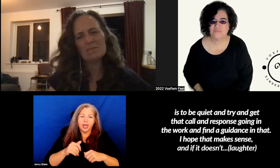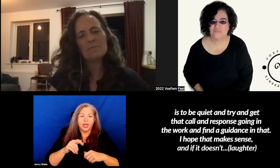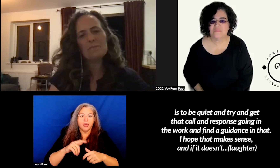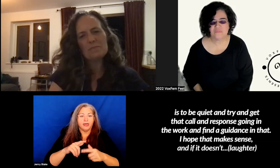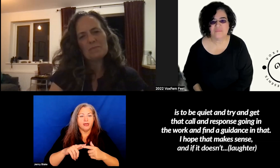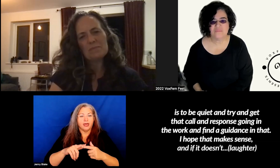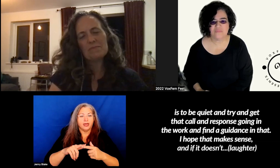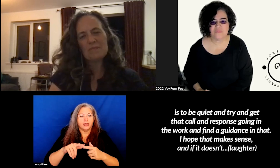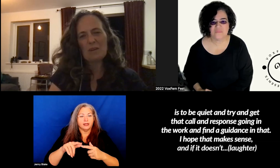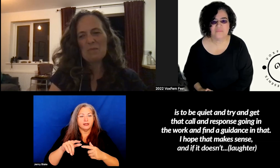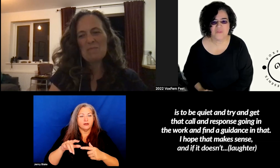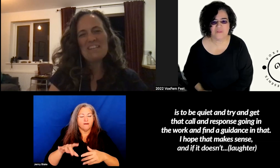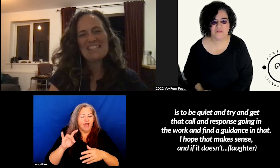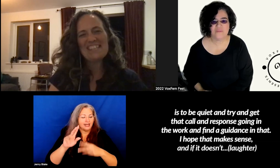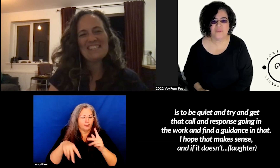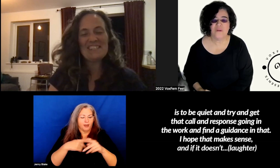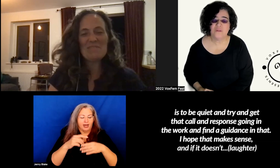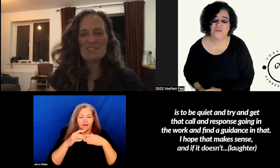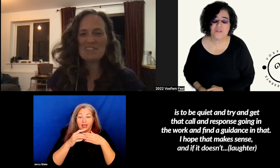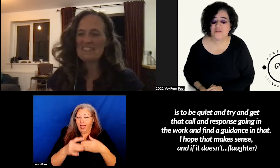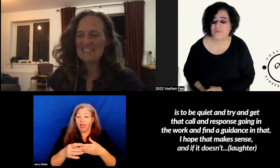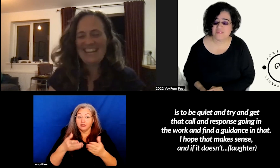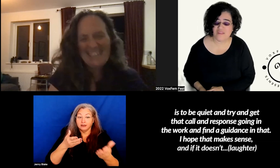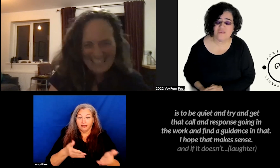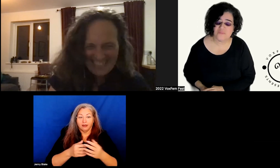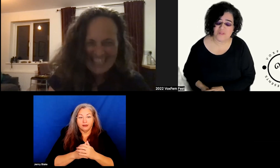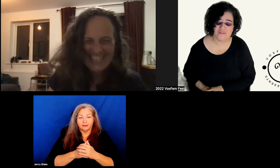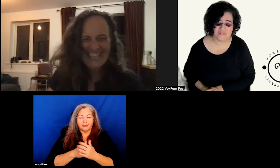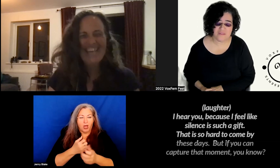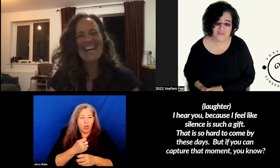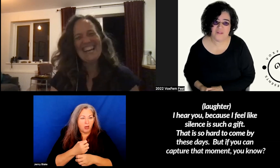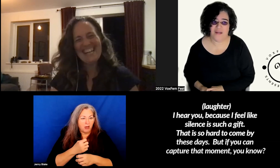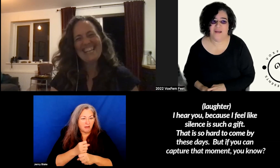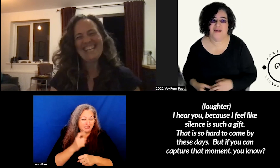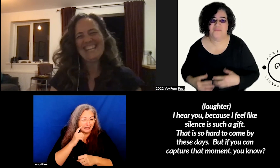that. I hope that makes sense. And if it doesn't,